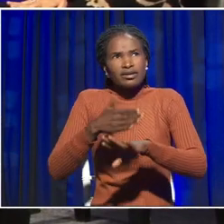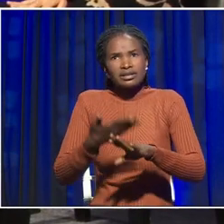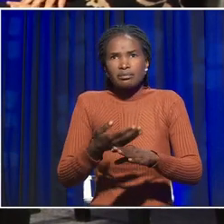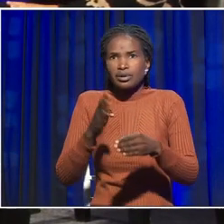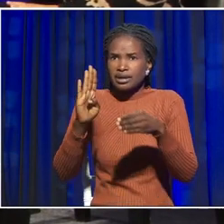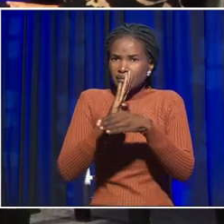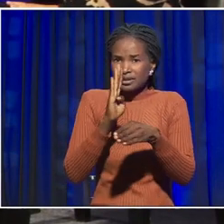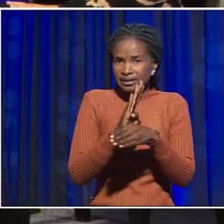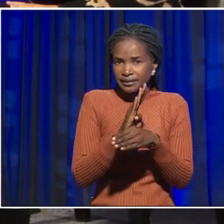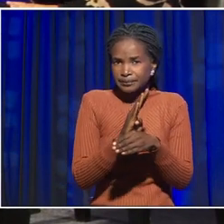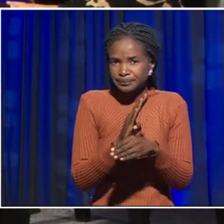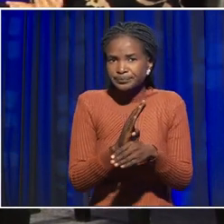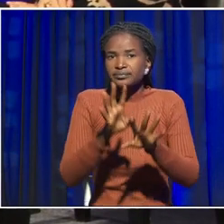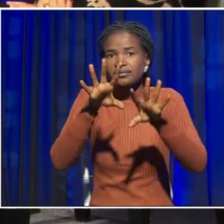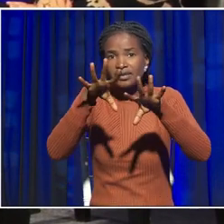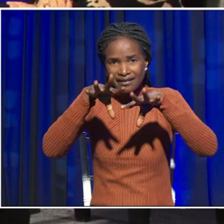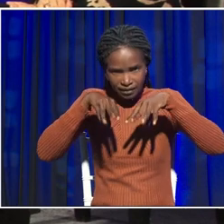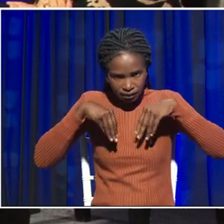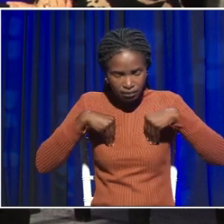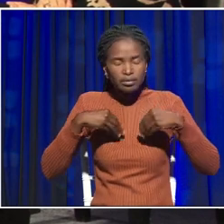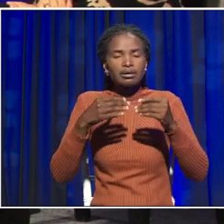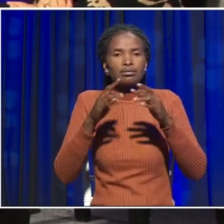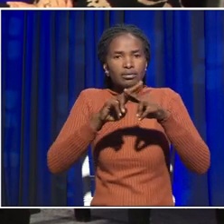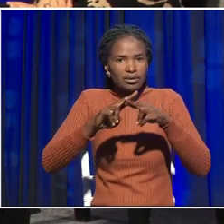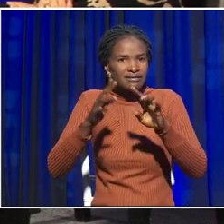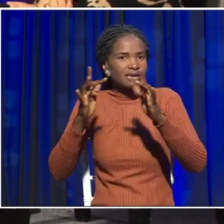company that actually embraced digital innovation.